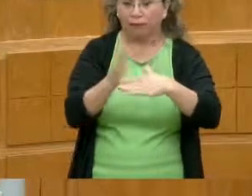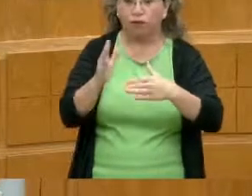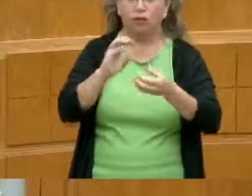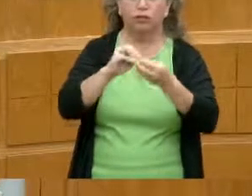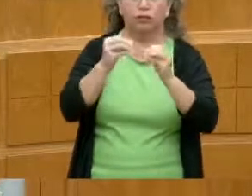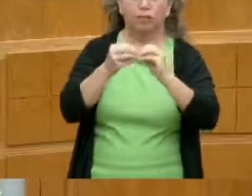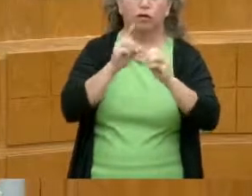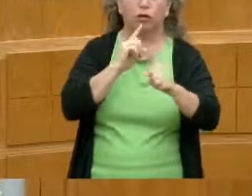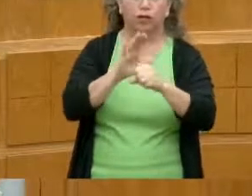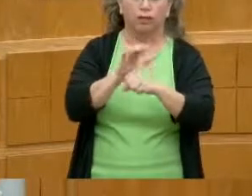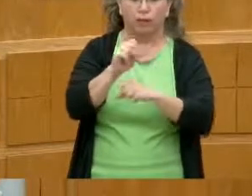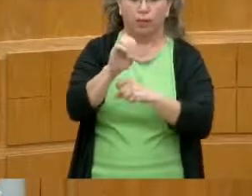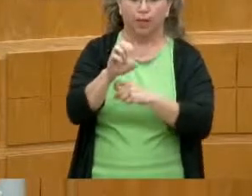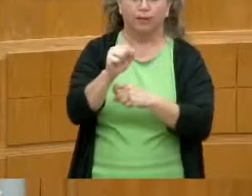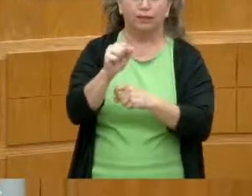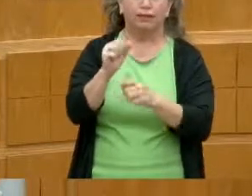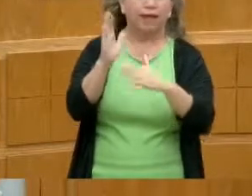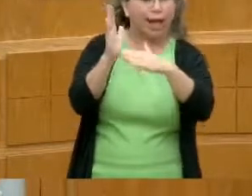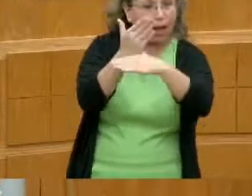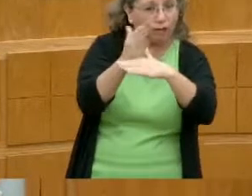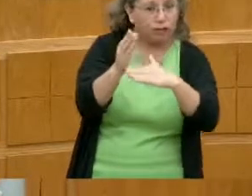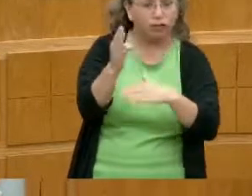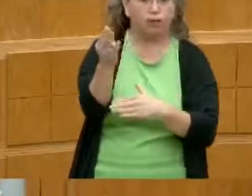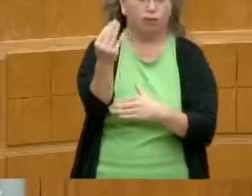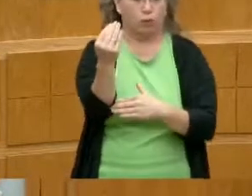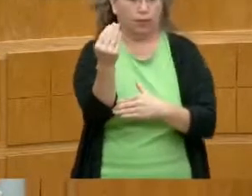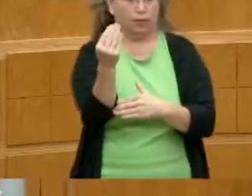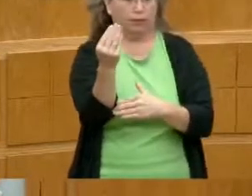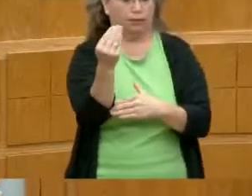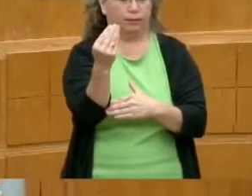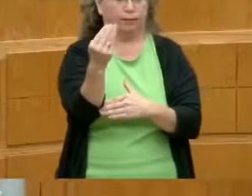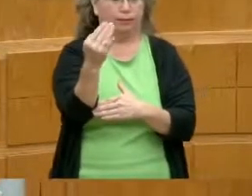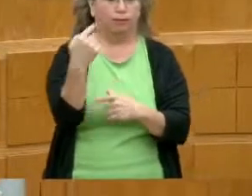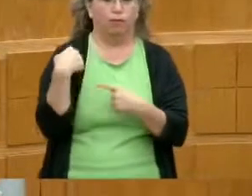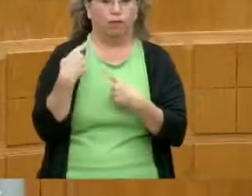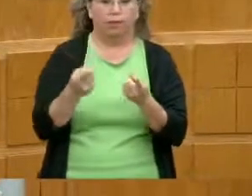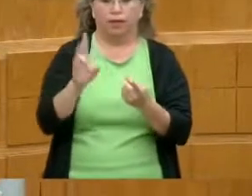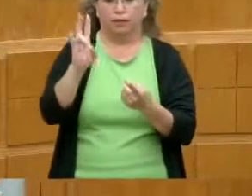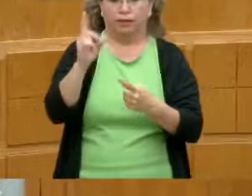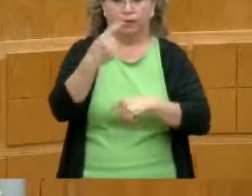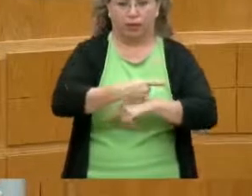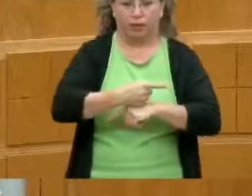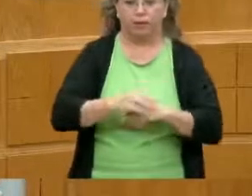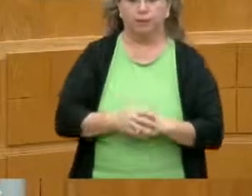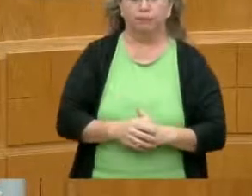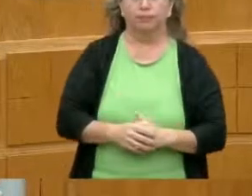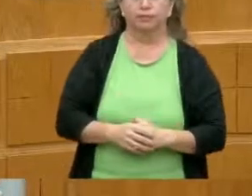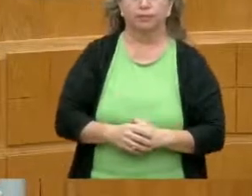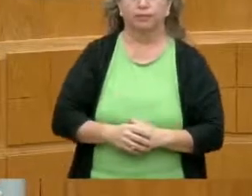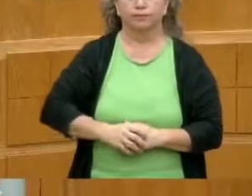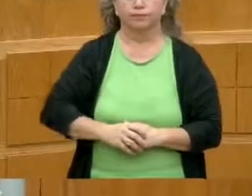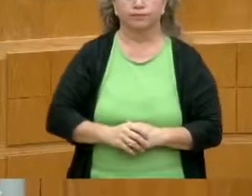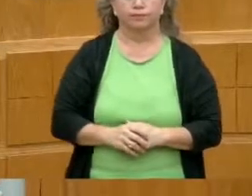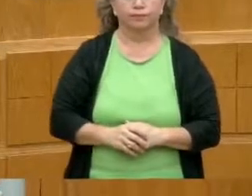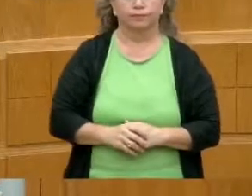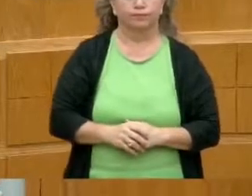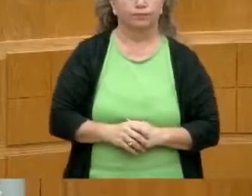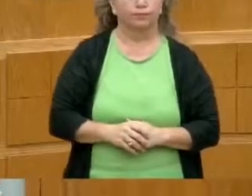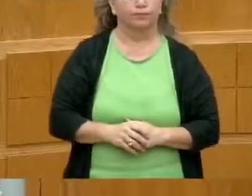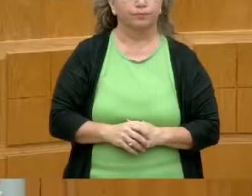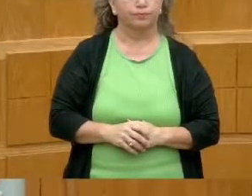14. So on average, using a 7-day running average, there's 14 cases every day. That's what that graph tells